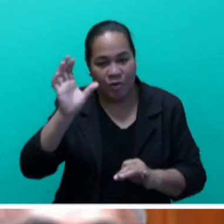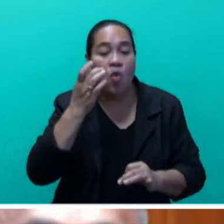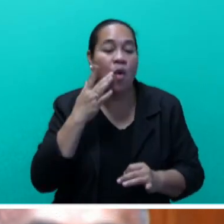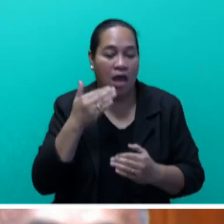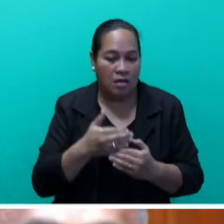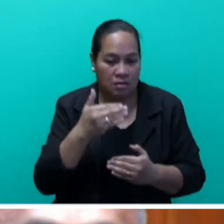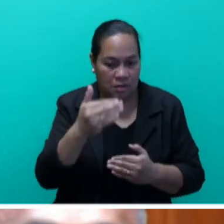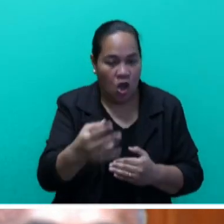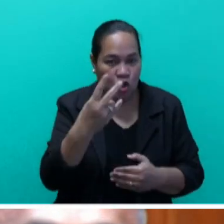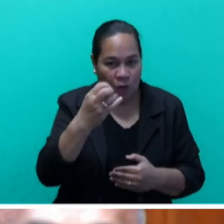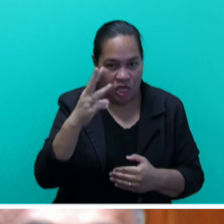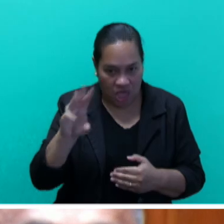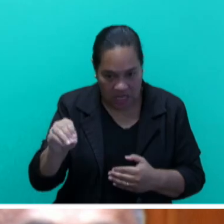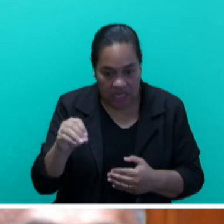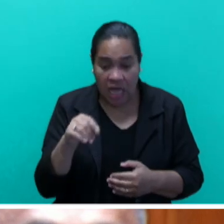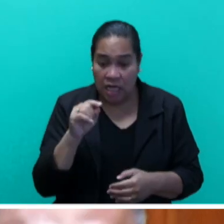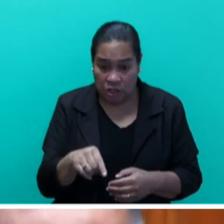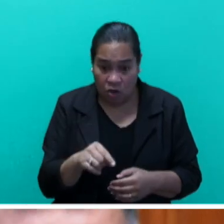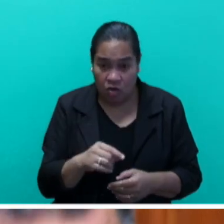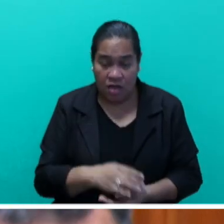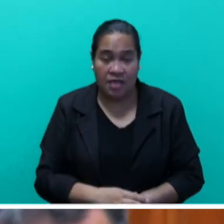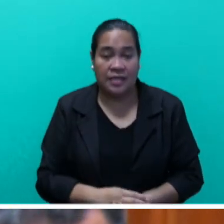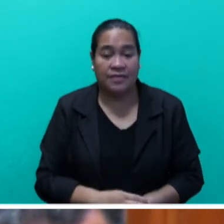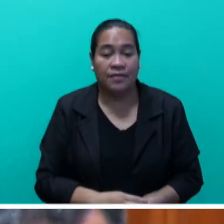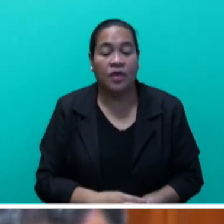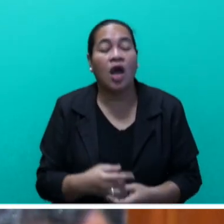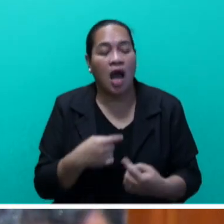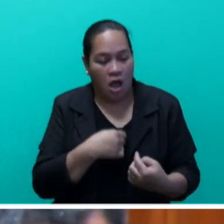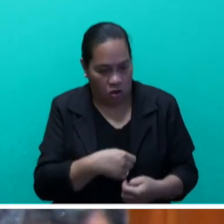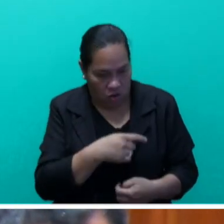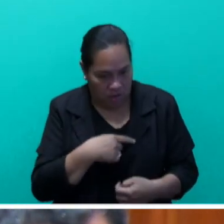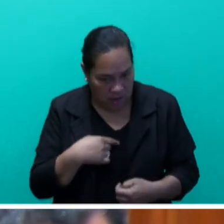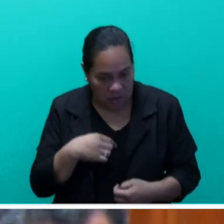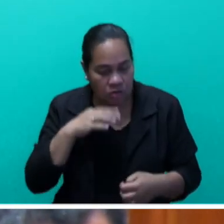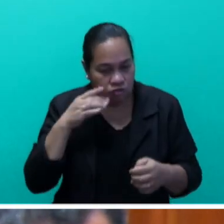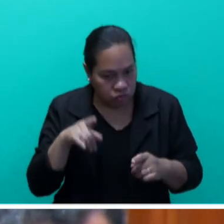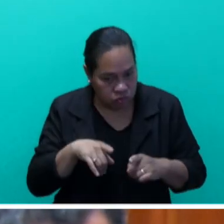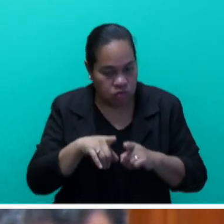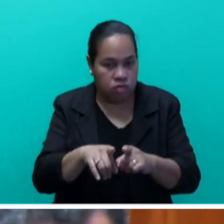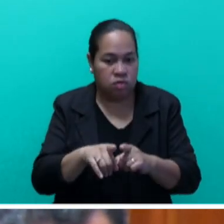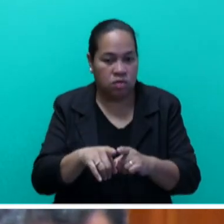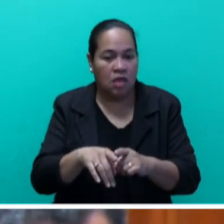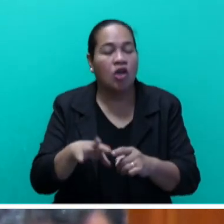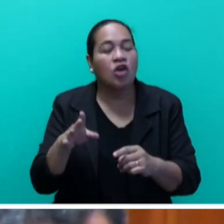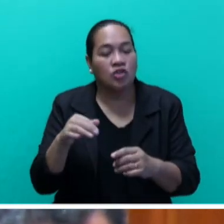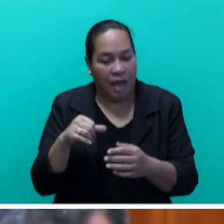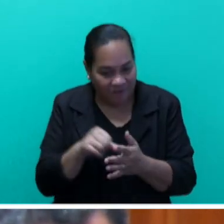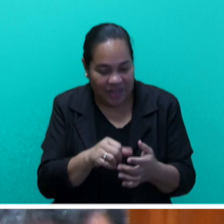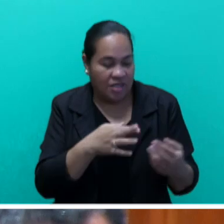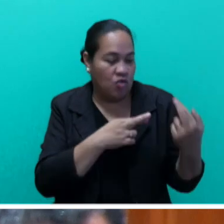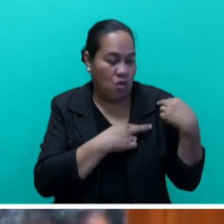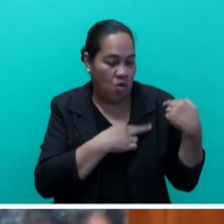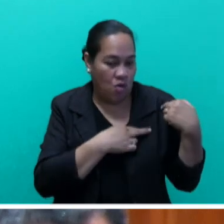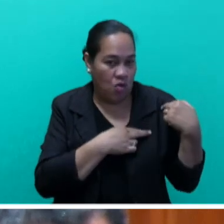As signatories to this ambitious agenda, our commitment resonates across borders, emphasizing our role